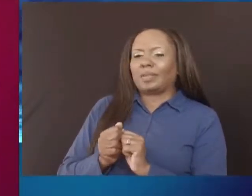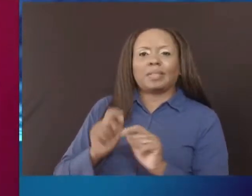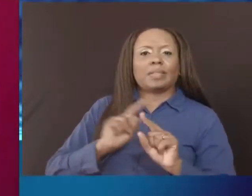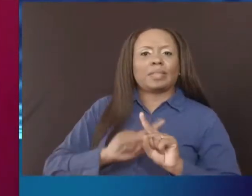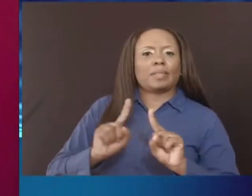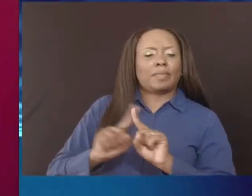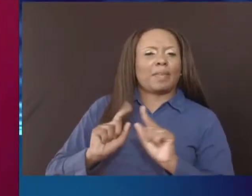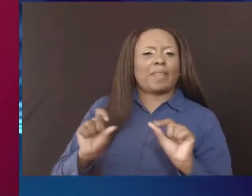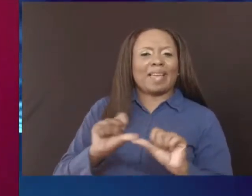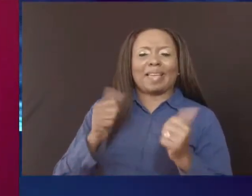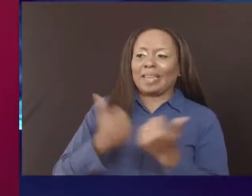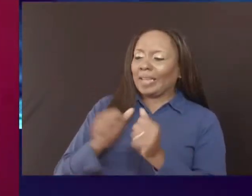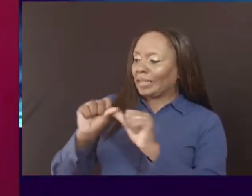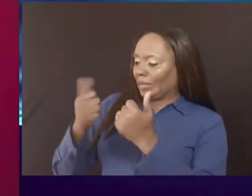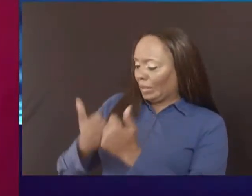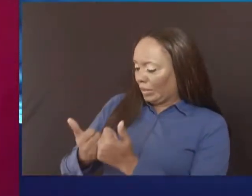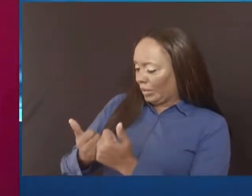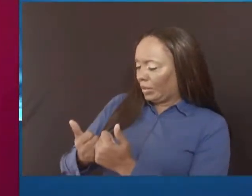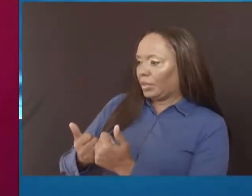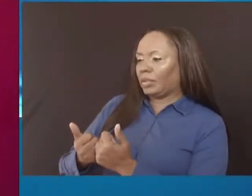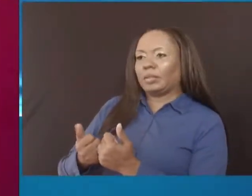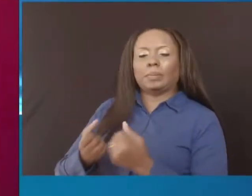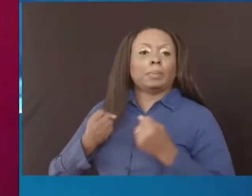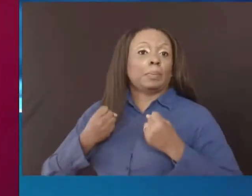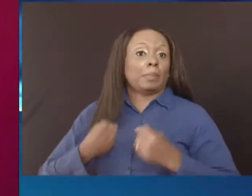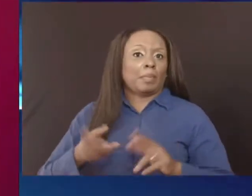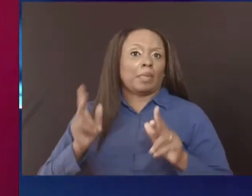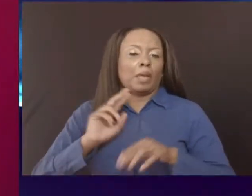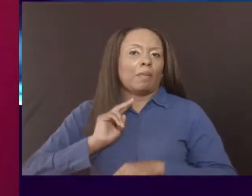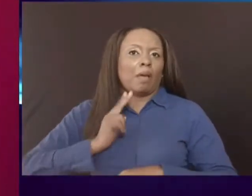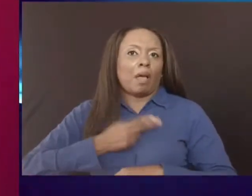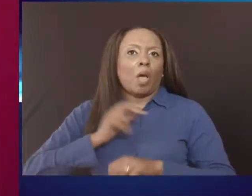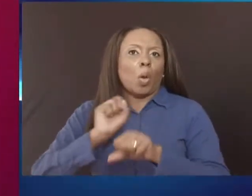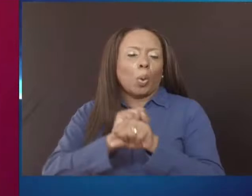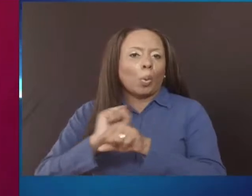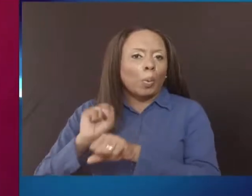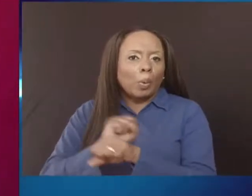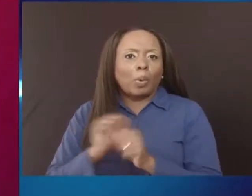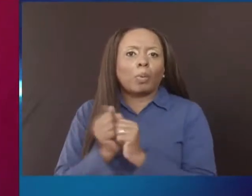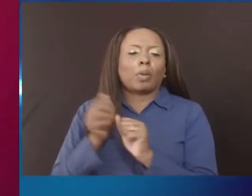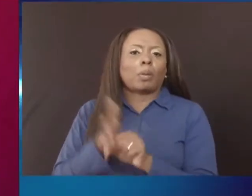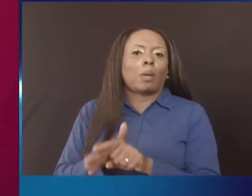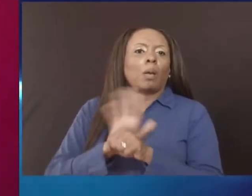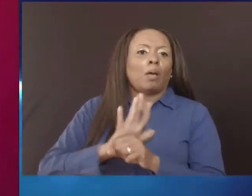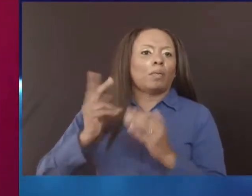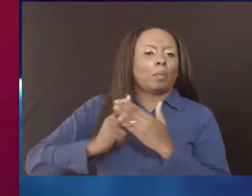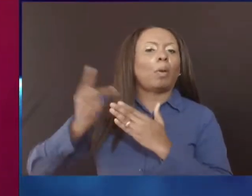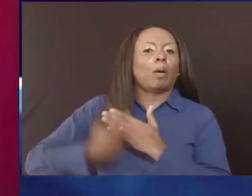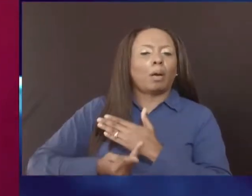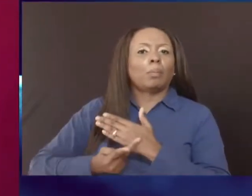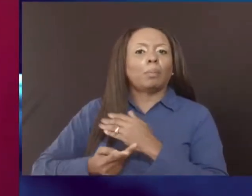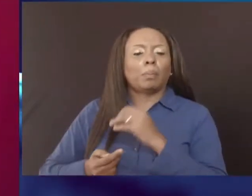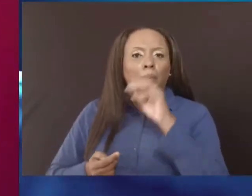us working in some form or fashion with the COVID program,